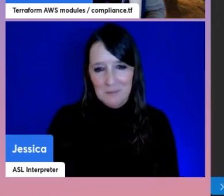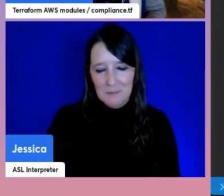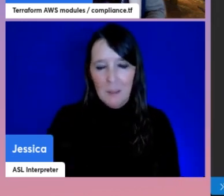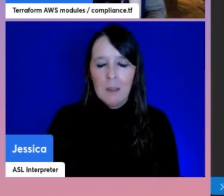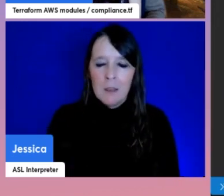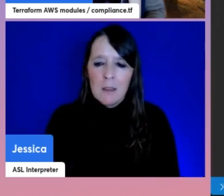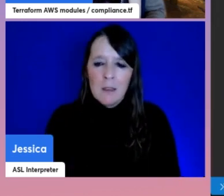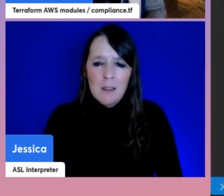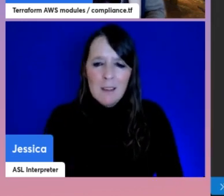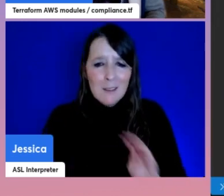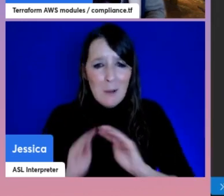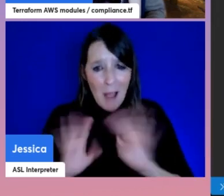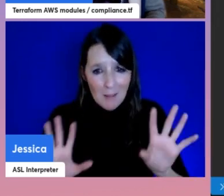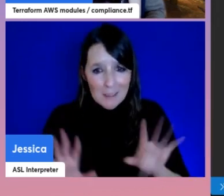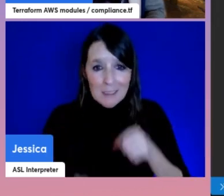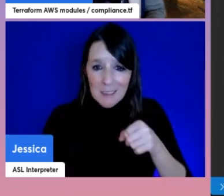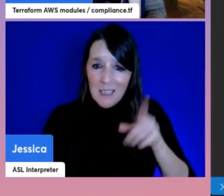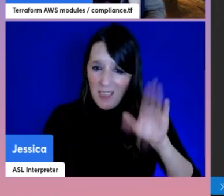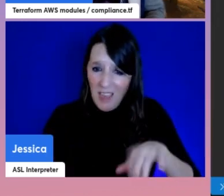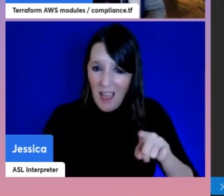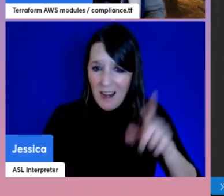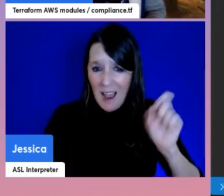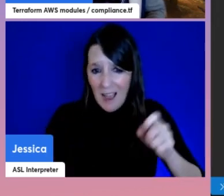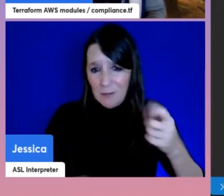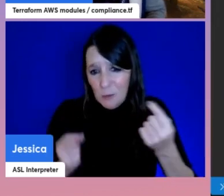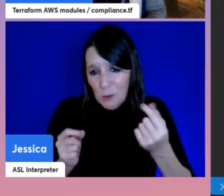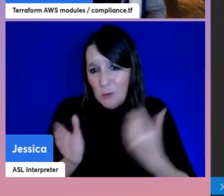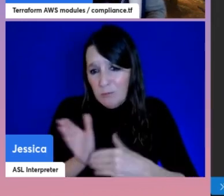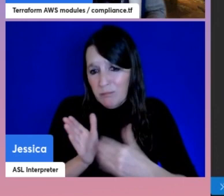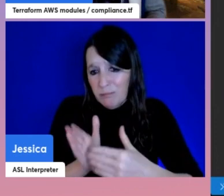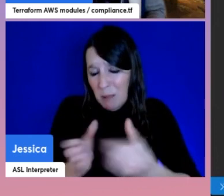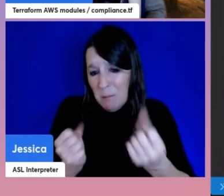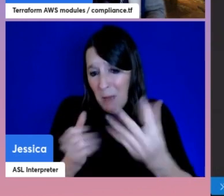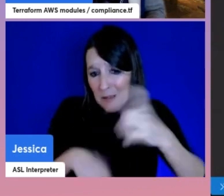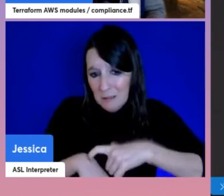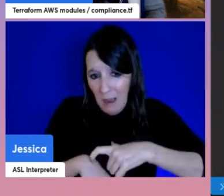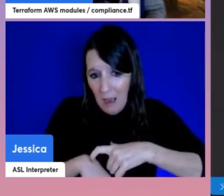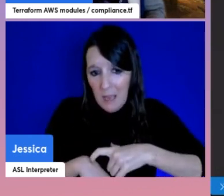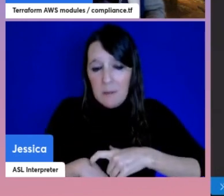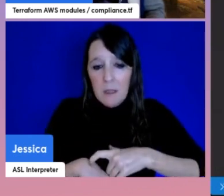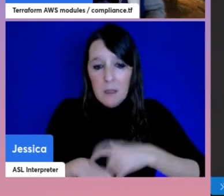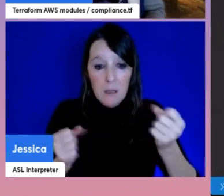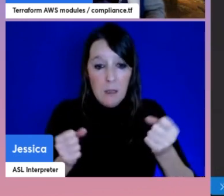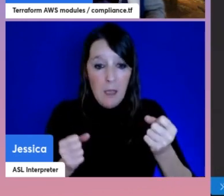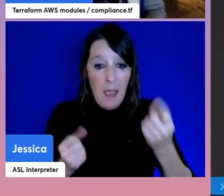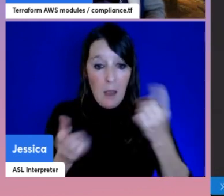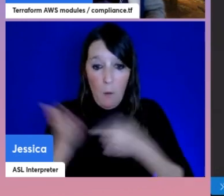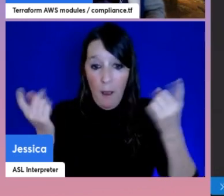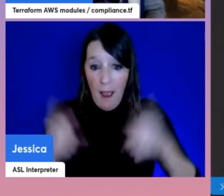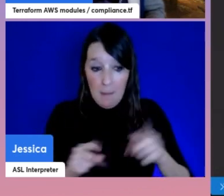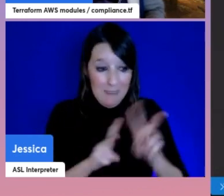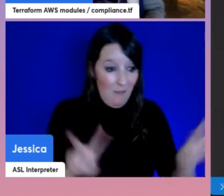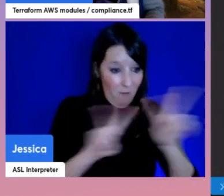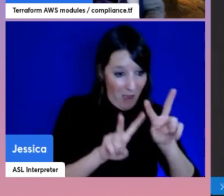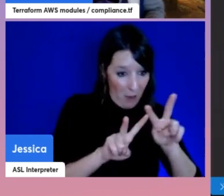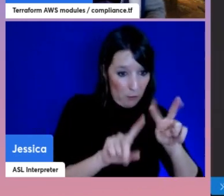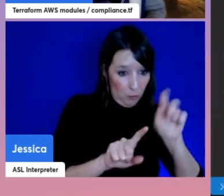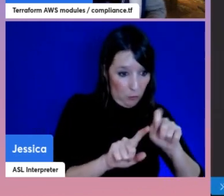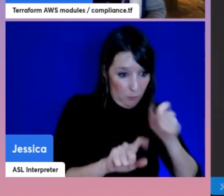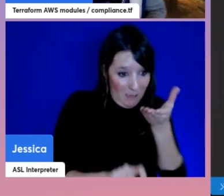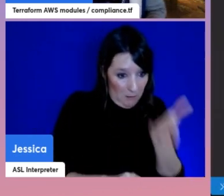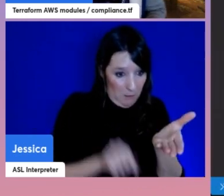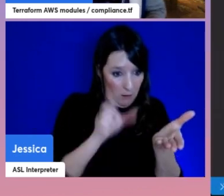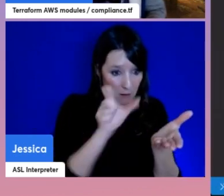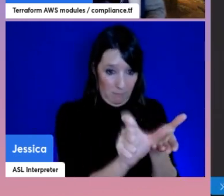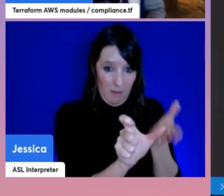you will have to do this quite a lot of time. And in many cases, the value which you need to specify here is not just string